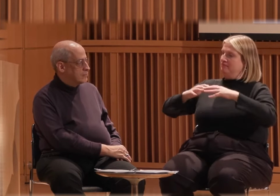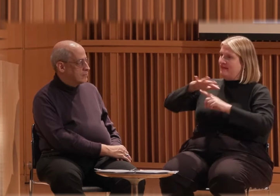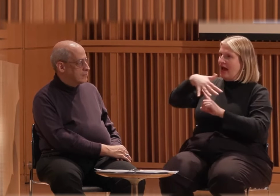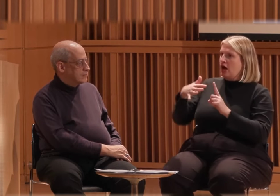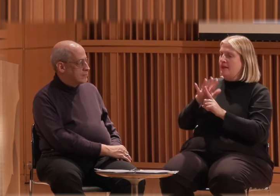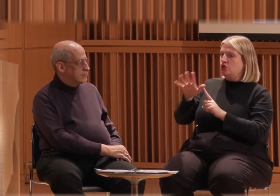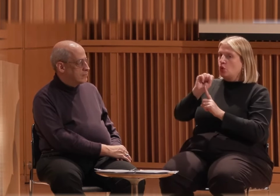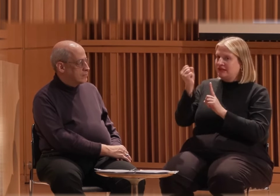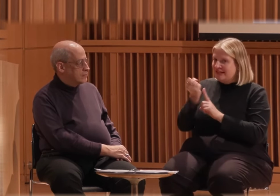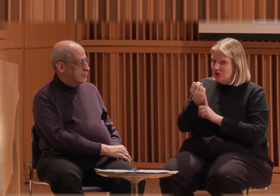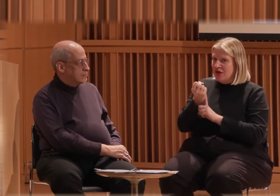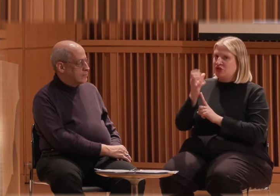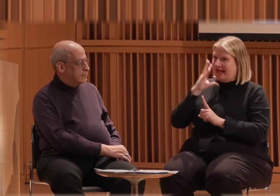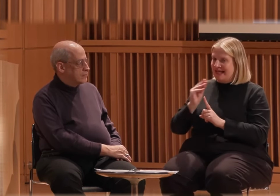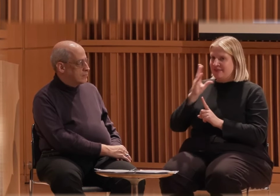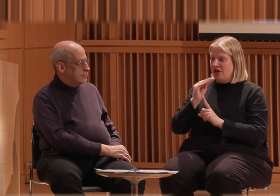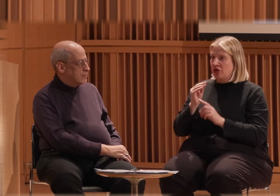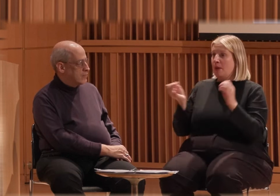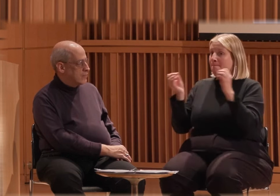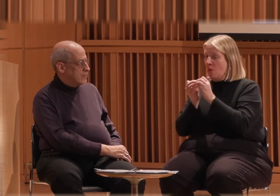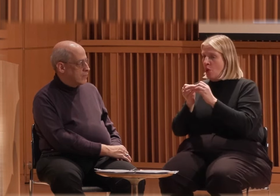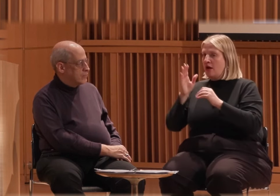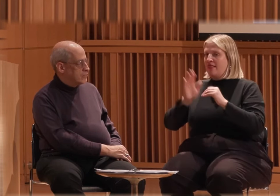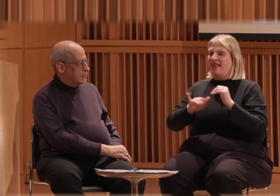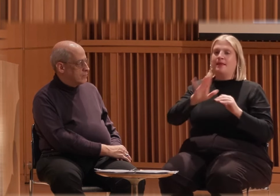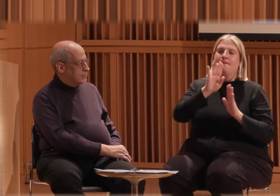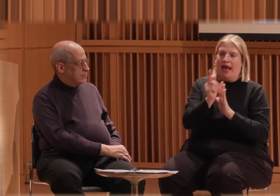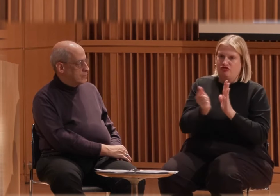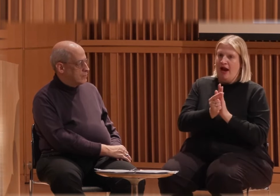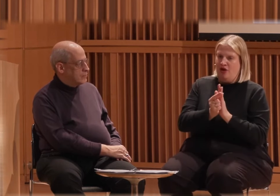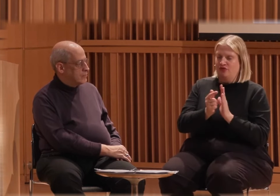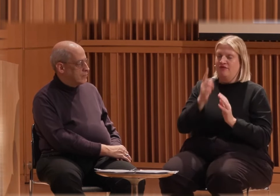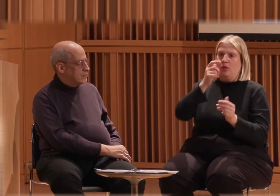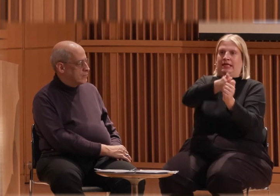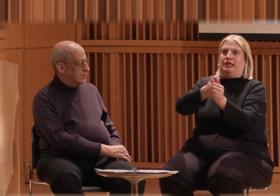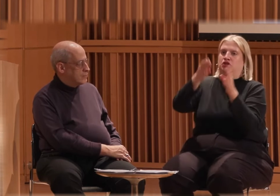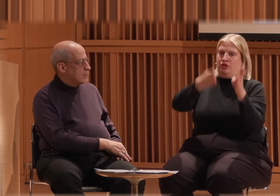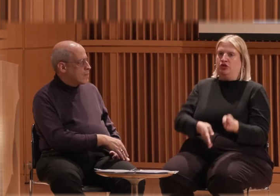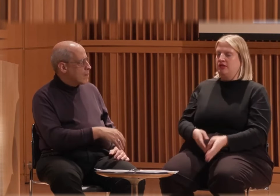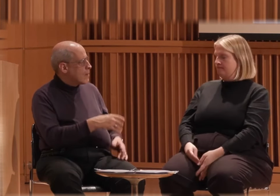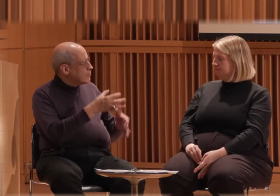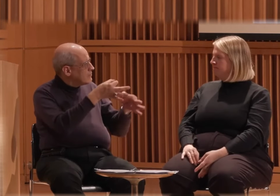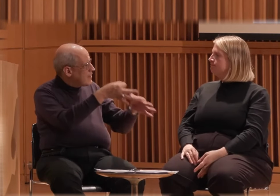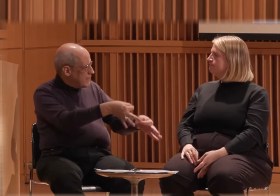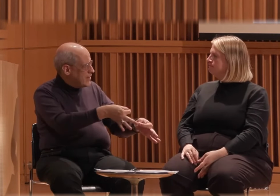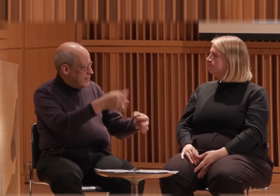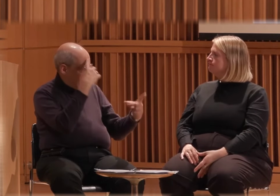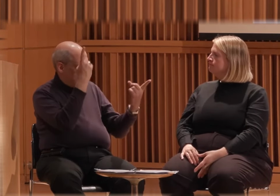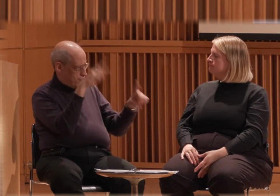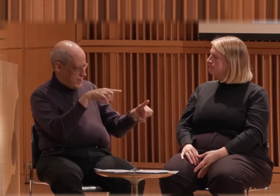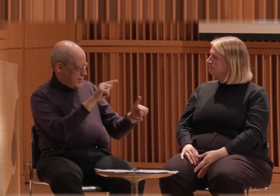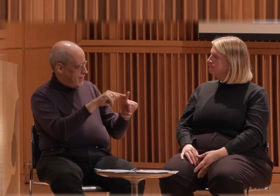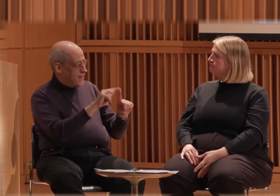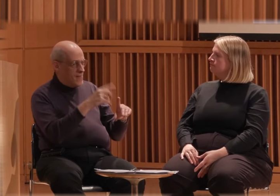and experience more than exactly what the background variables are for each person. Absolutely, Celina. I think